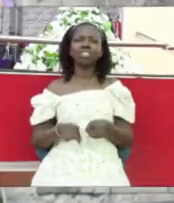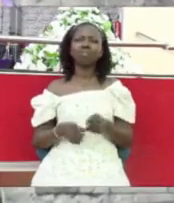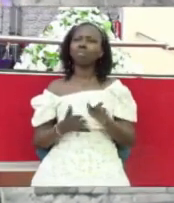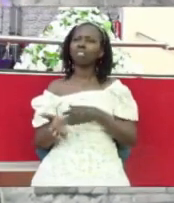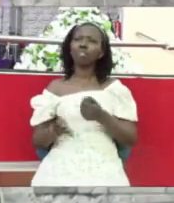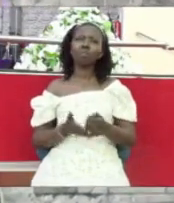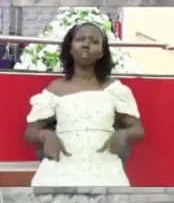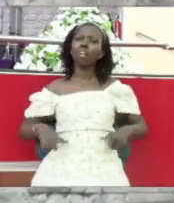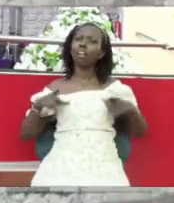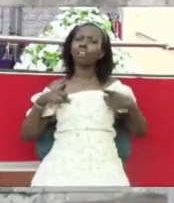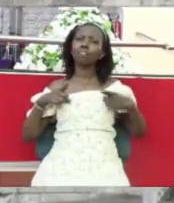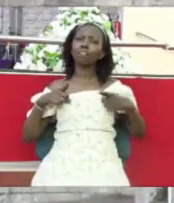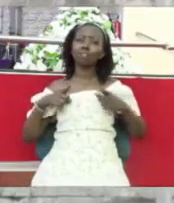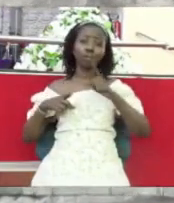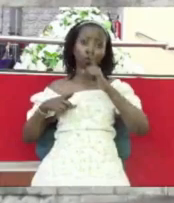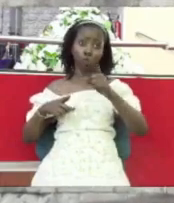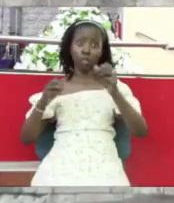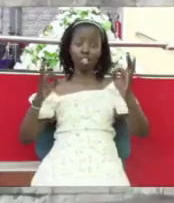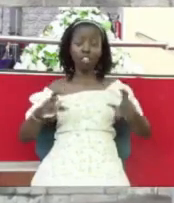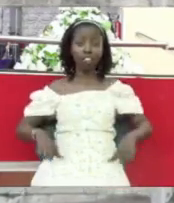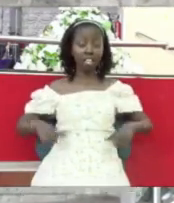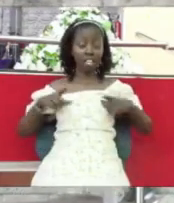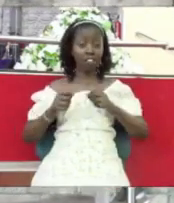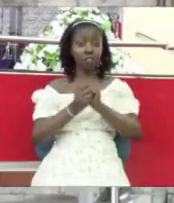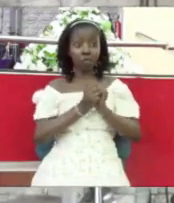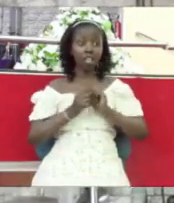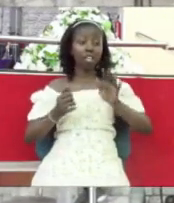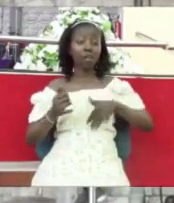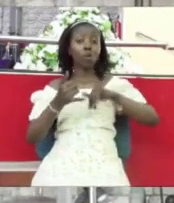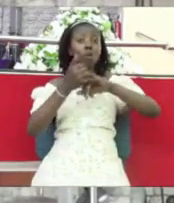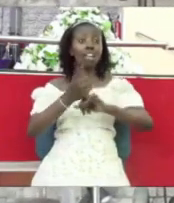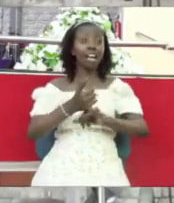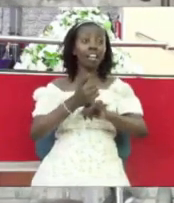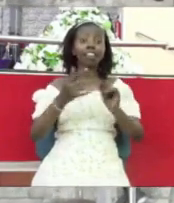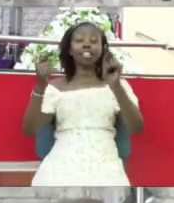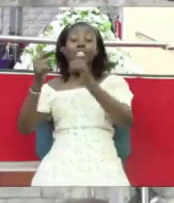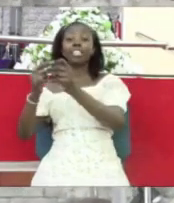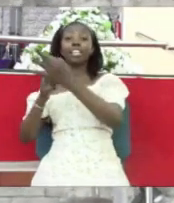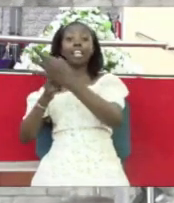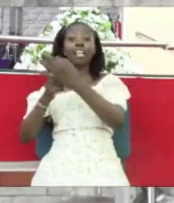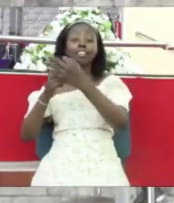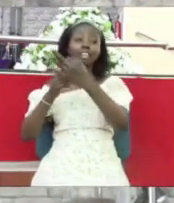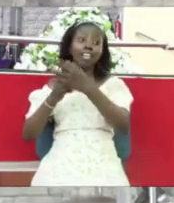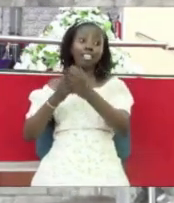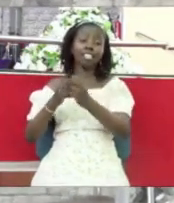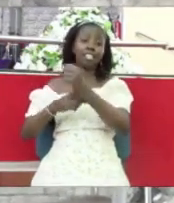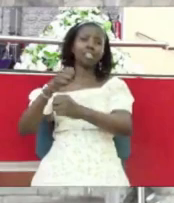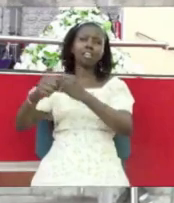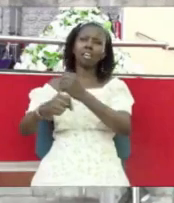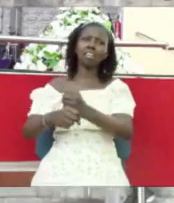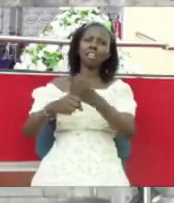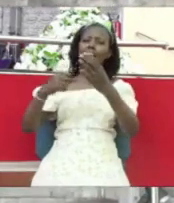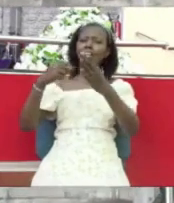mambo ya kupoteza. So if I'm going to live with my wife until when we are 80. Kama nitaishi na mke wangu mpaka